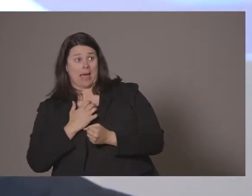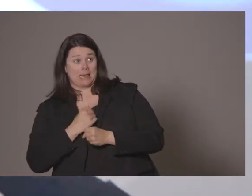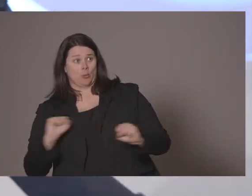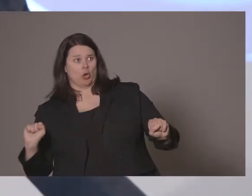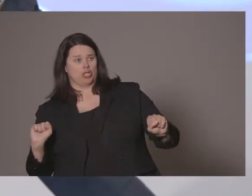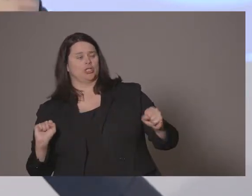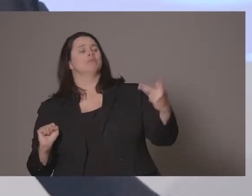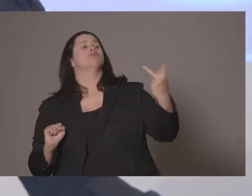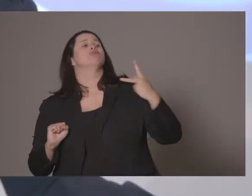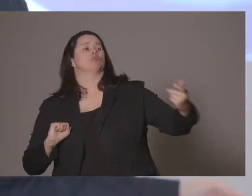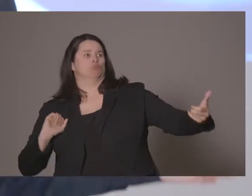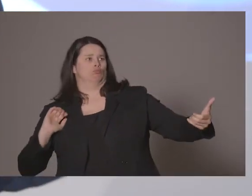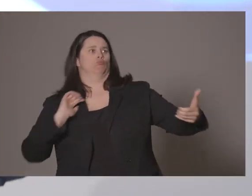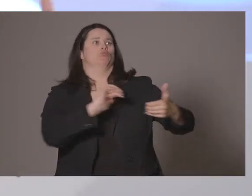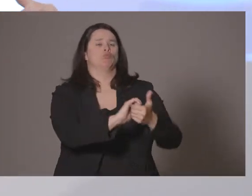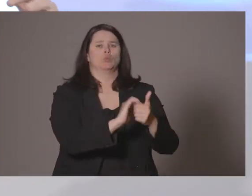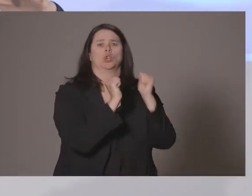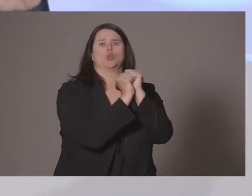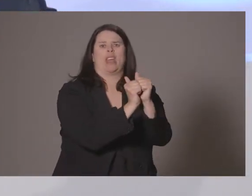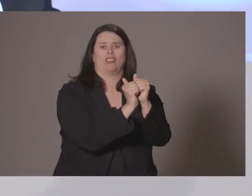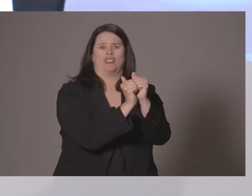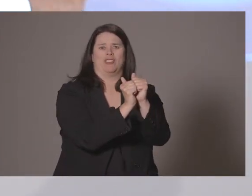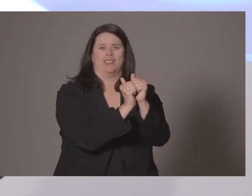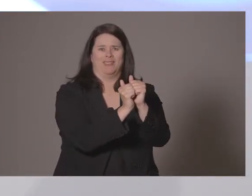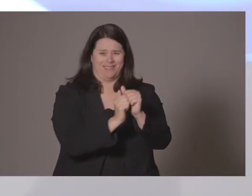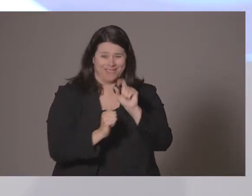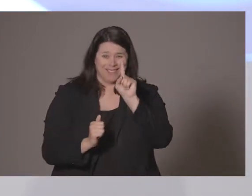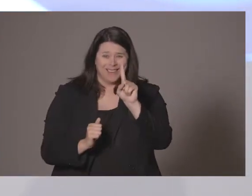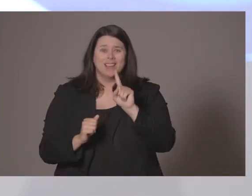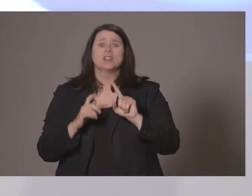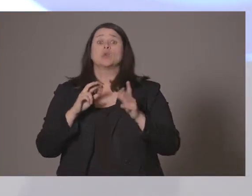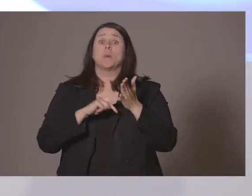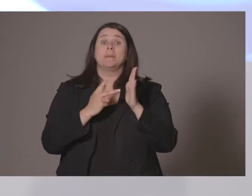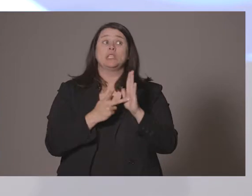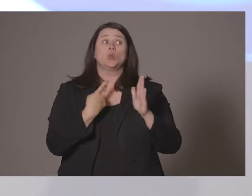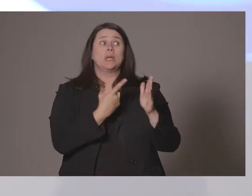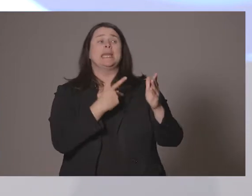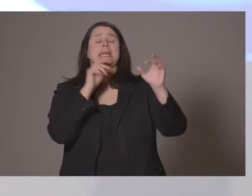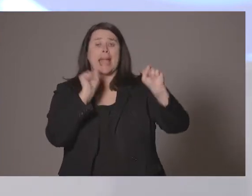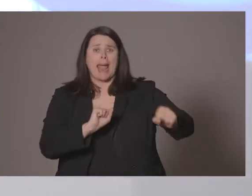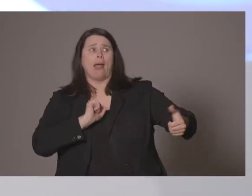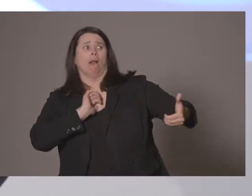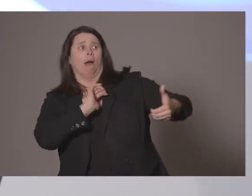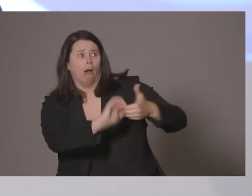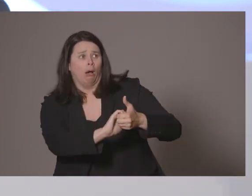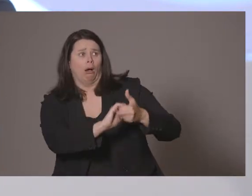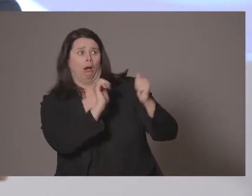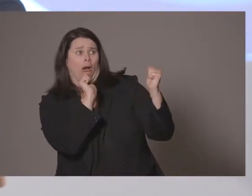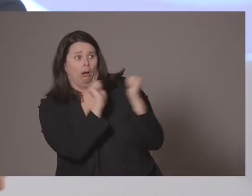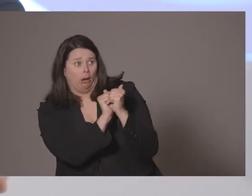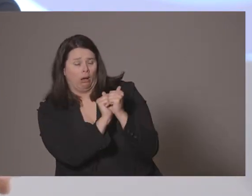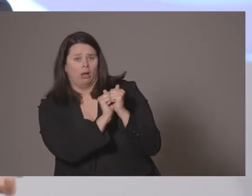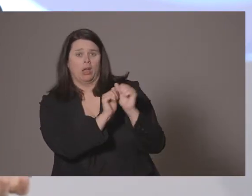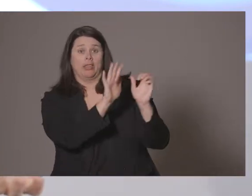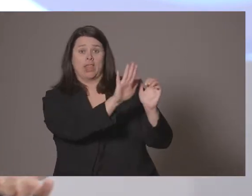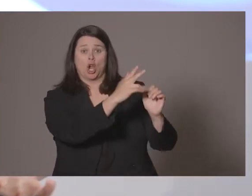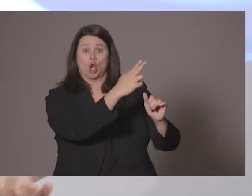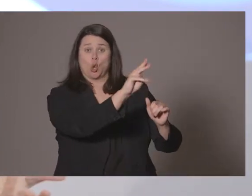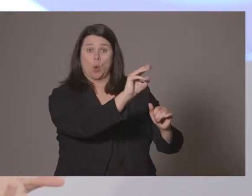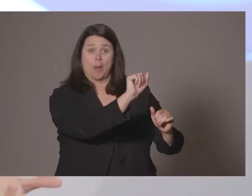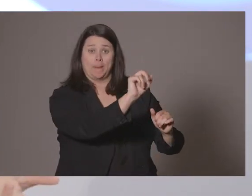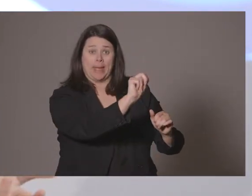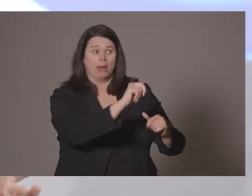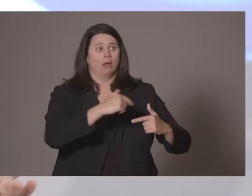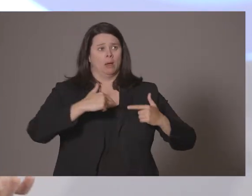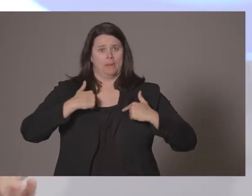That there is a co-healing, there's a collective process of engaging with somebody else's humanity when it's been stripped